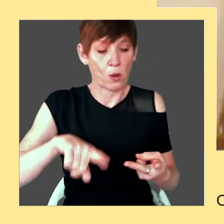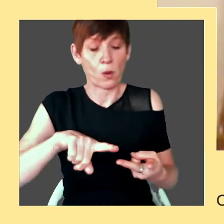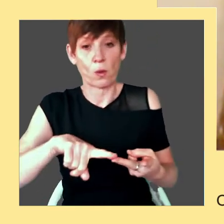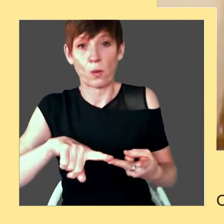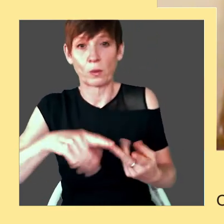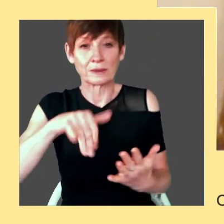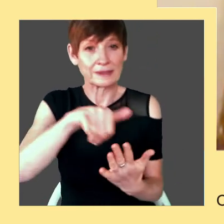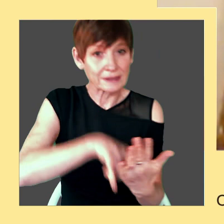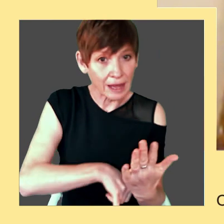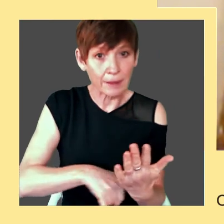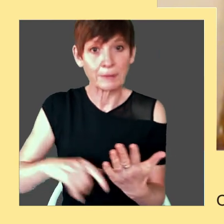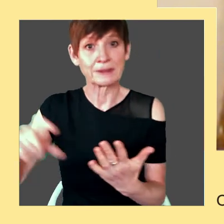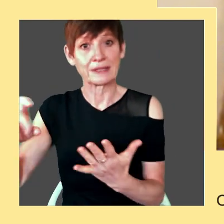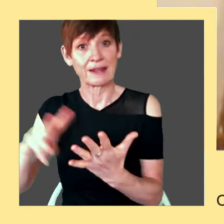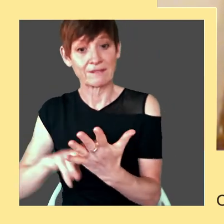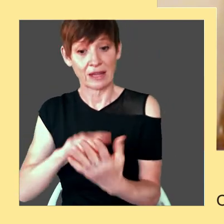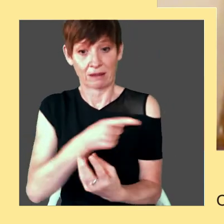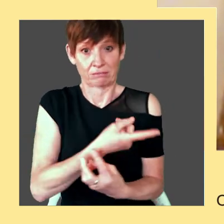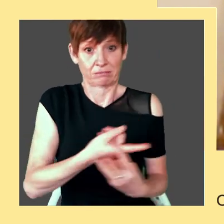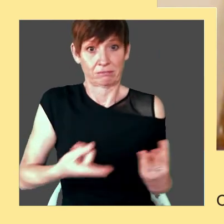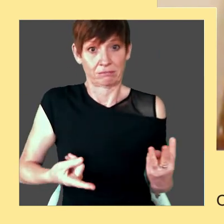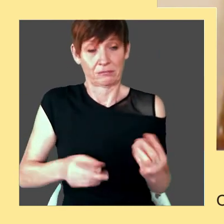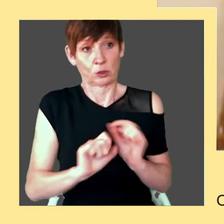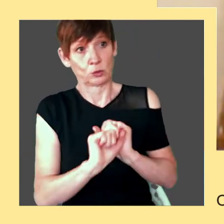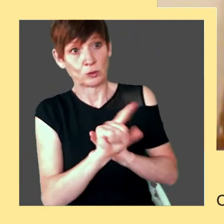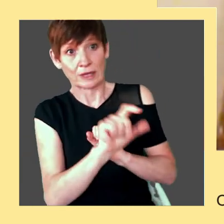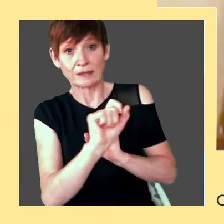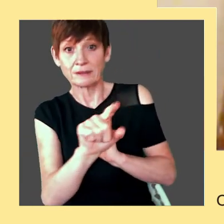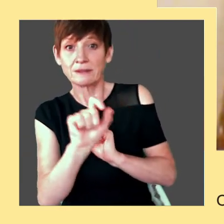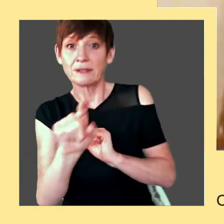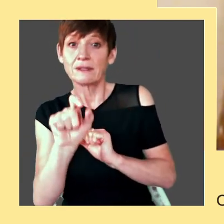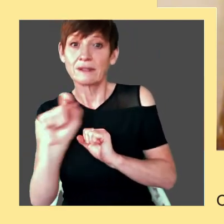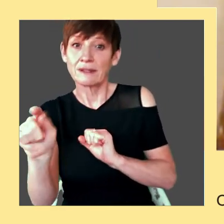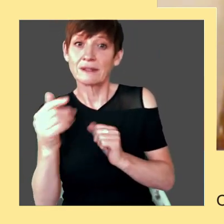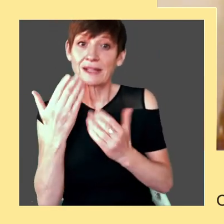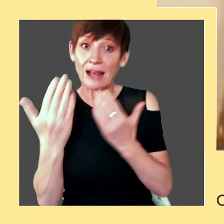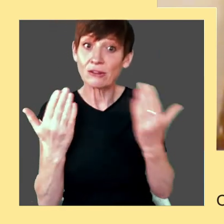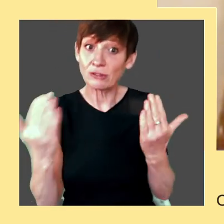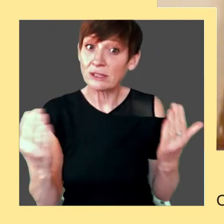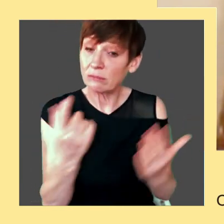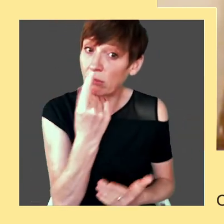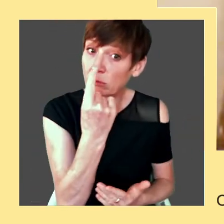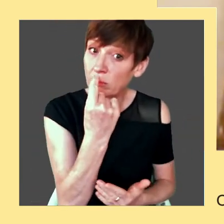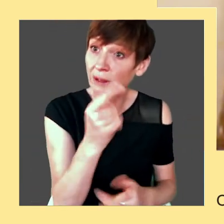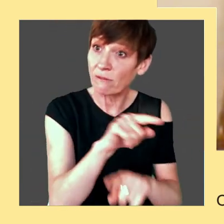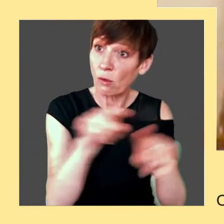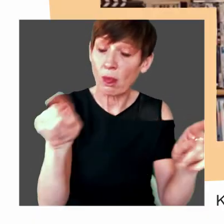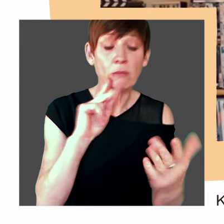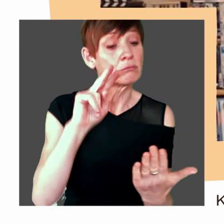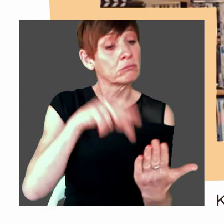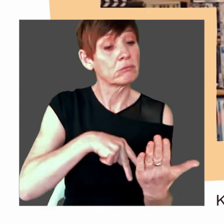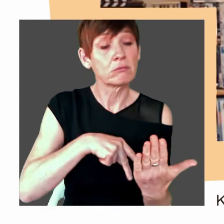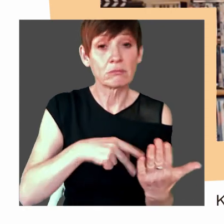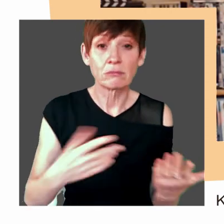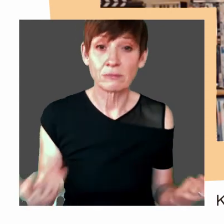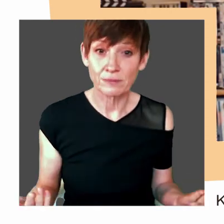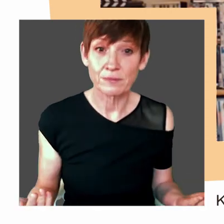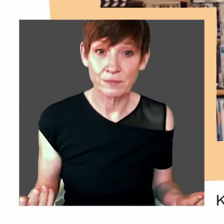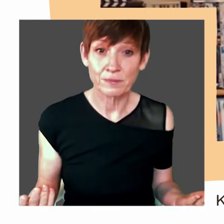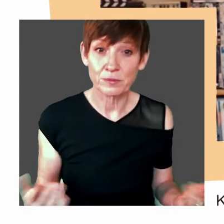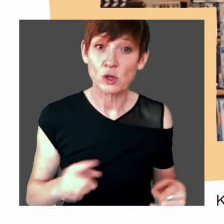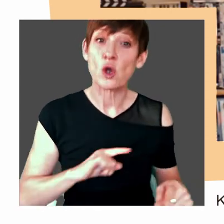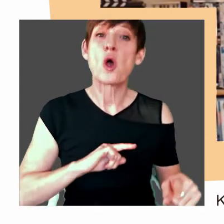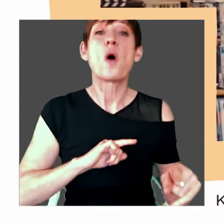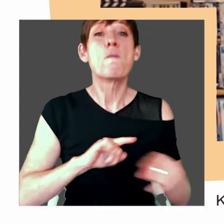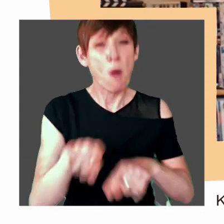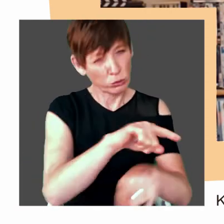CV, you can send it to the other galleries. Would you please look at? Majority of them